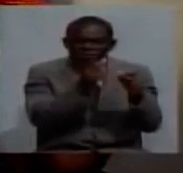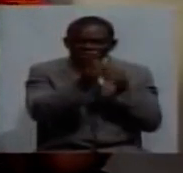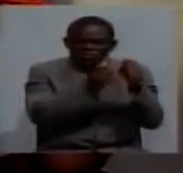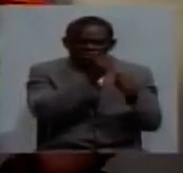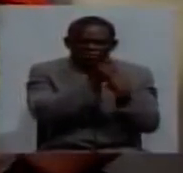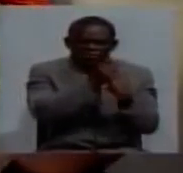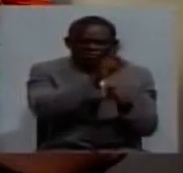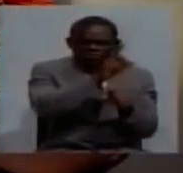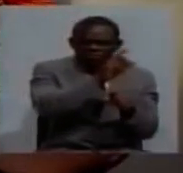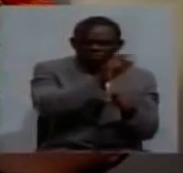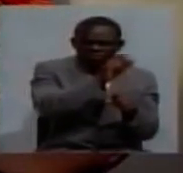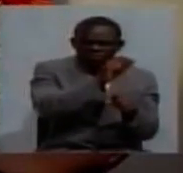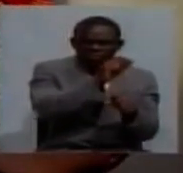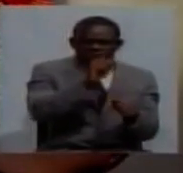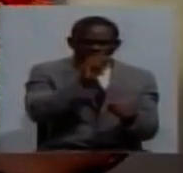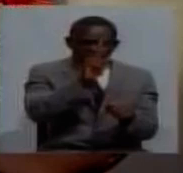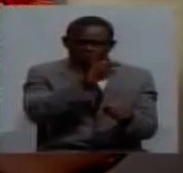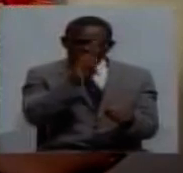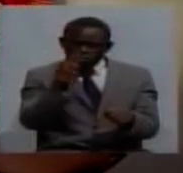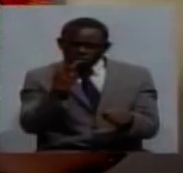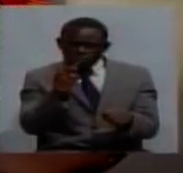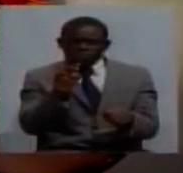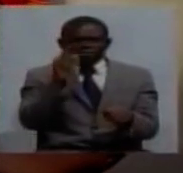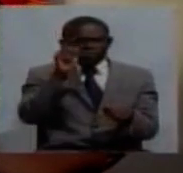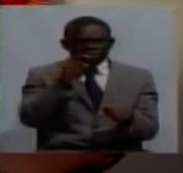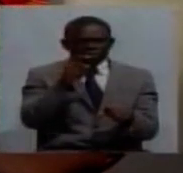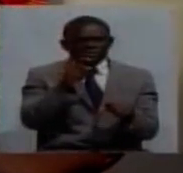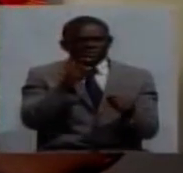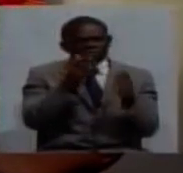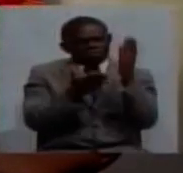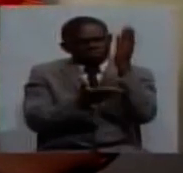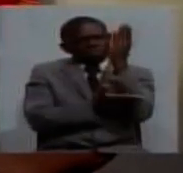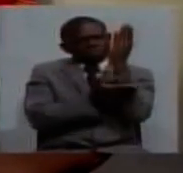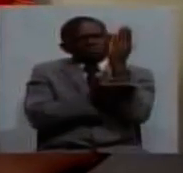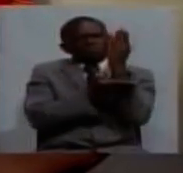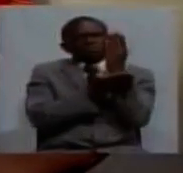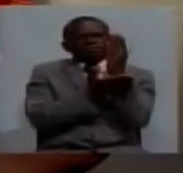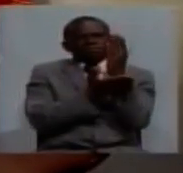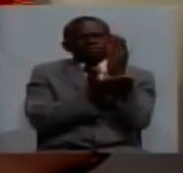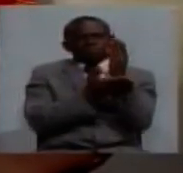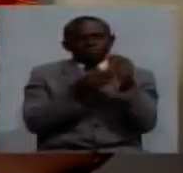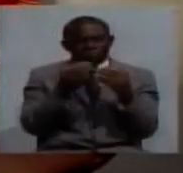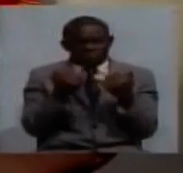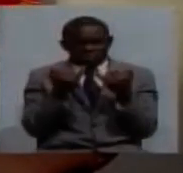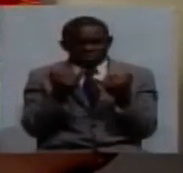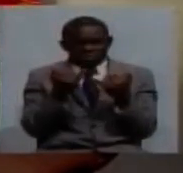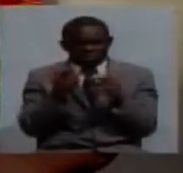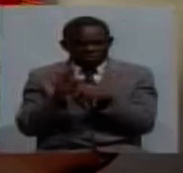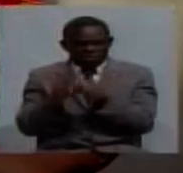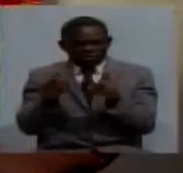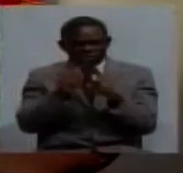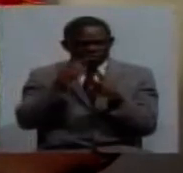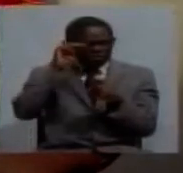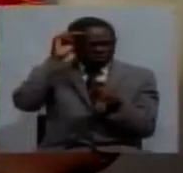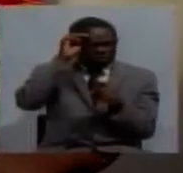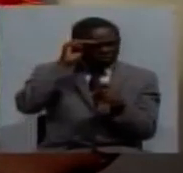2022, we will have moved from here to there. But that means the various sectors and ministries and regions will have